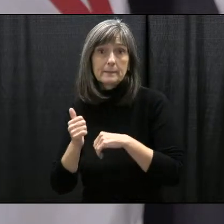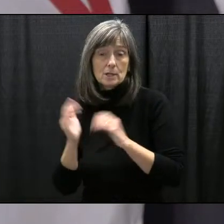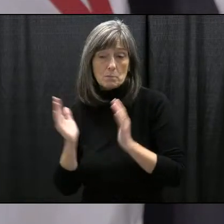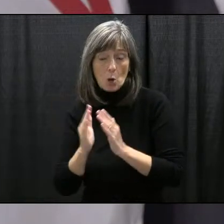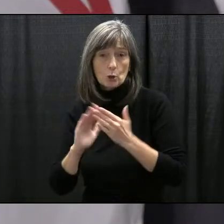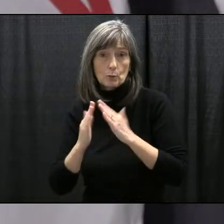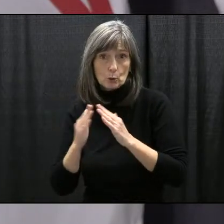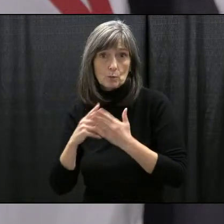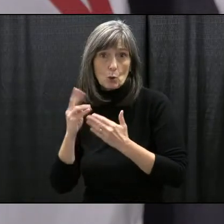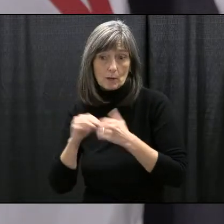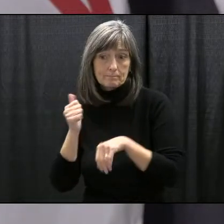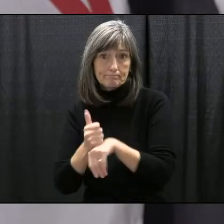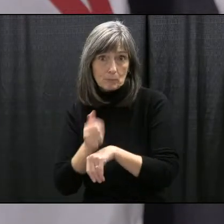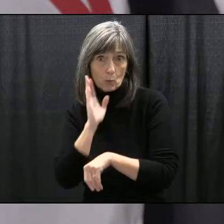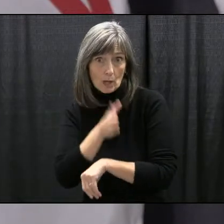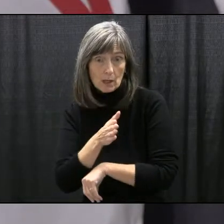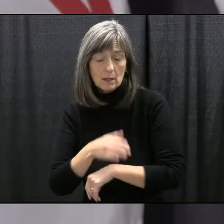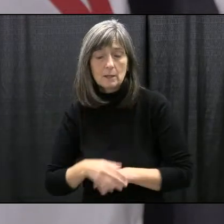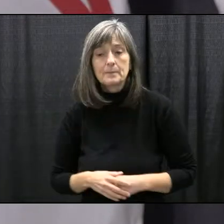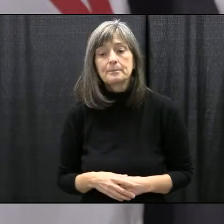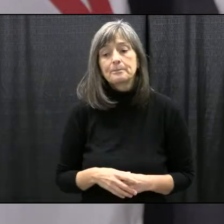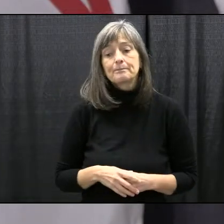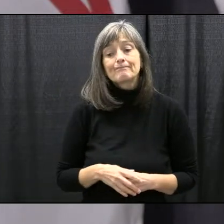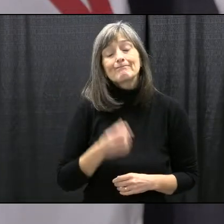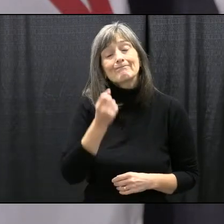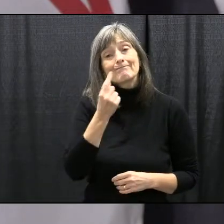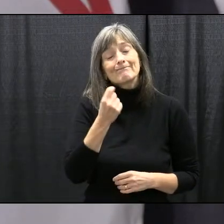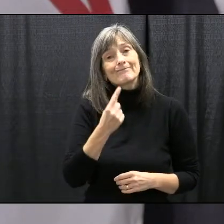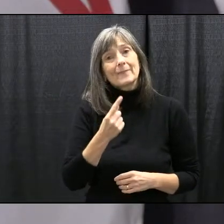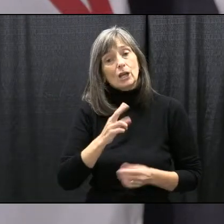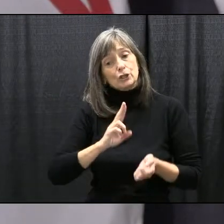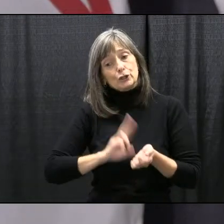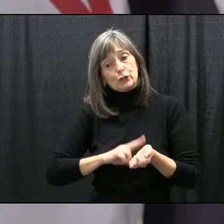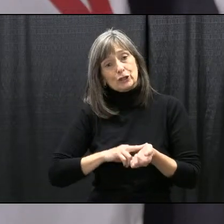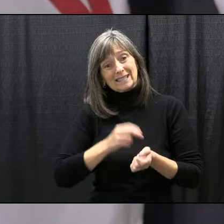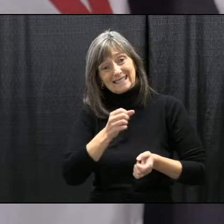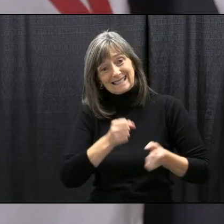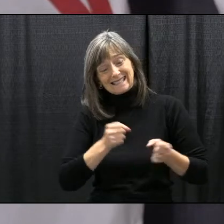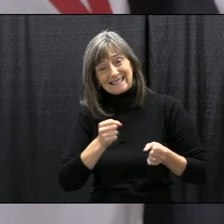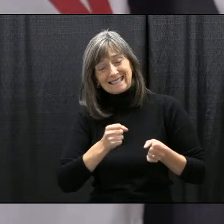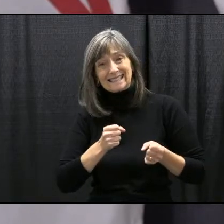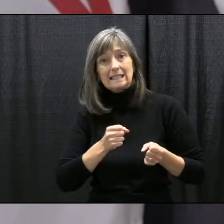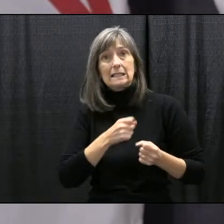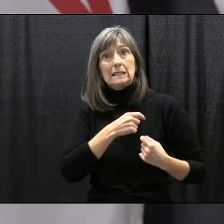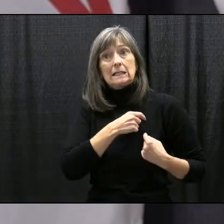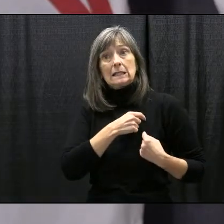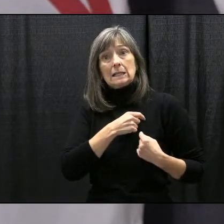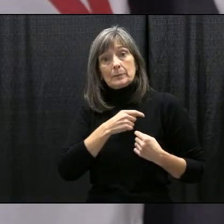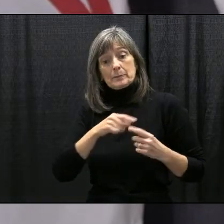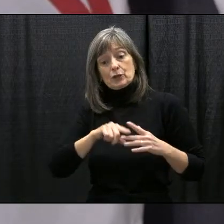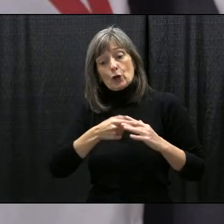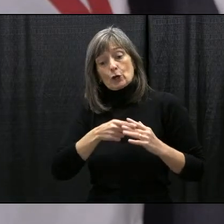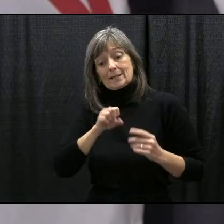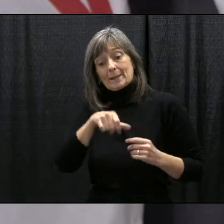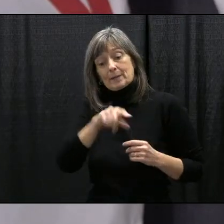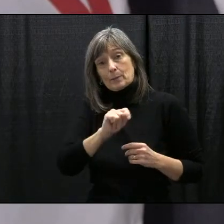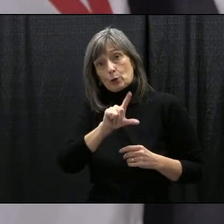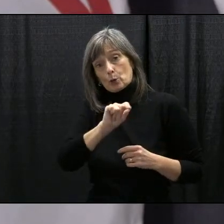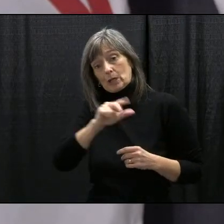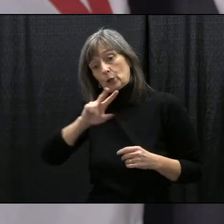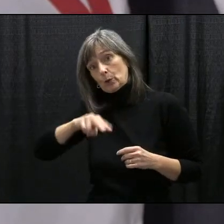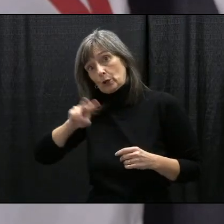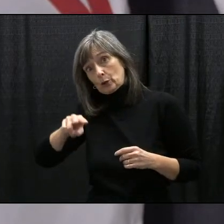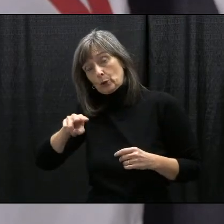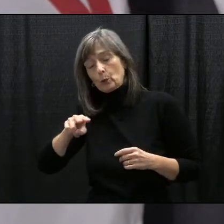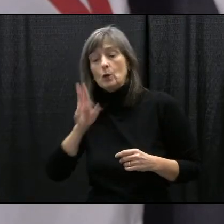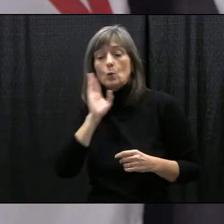Recognizing the particular challenges associated with the recruitment of nurses, beginning at September of 2022, an offering of